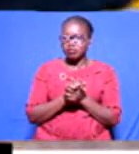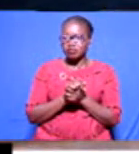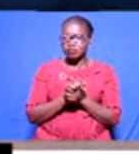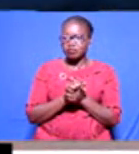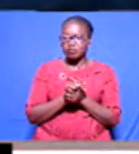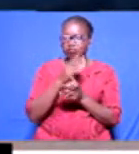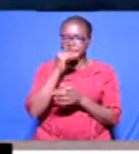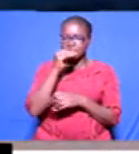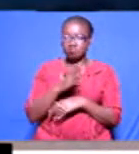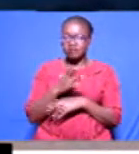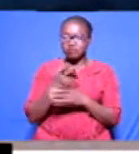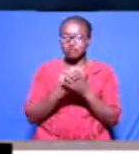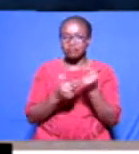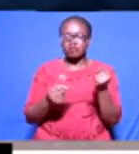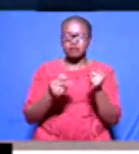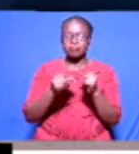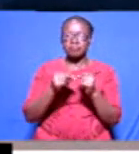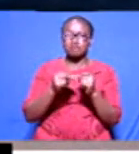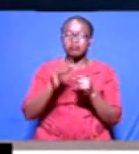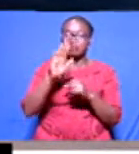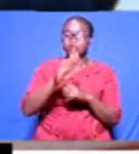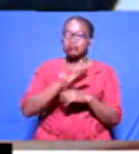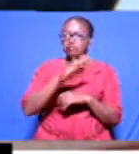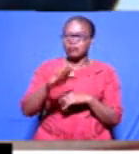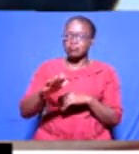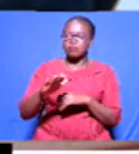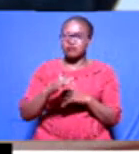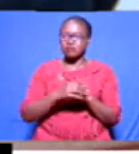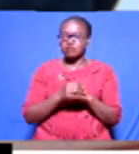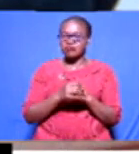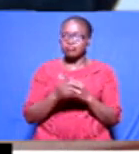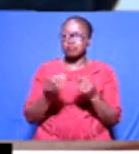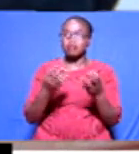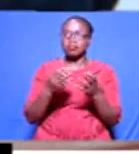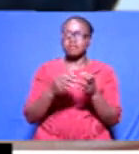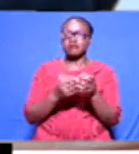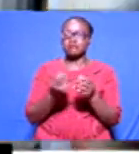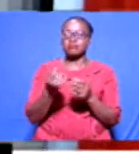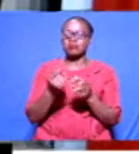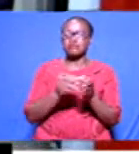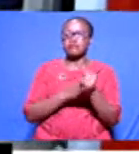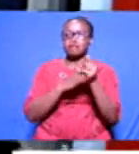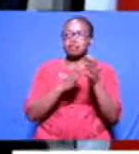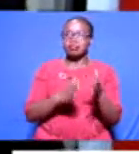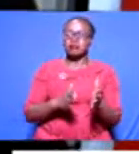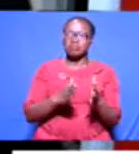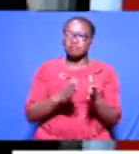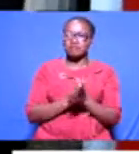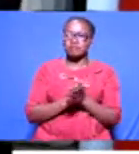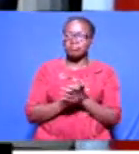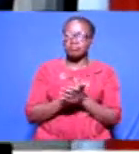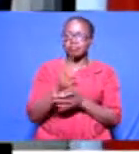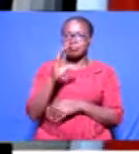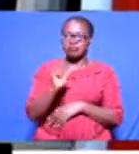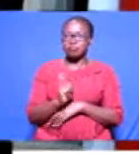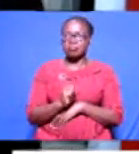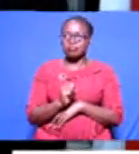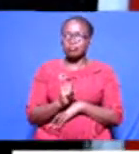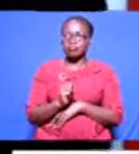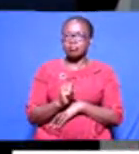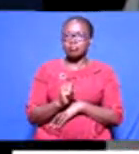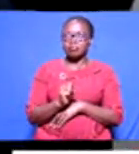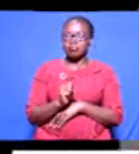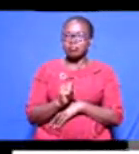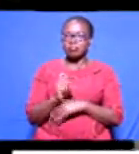speakers of both houses of Parliament, majority and minority leaders in both chambers, cabinet secretaries, senior